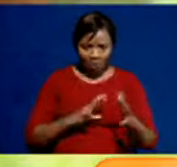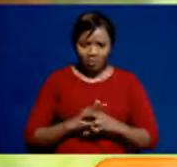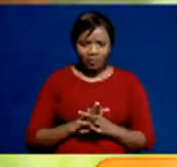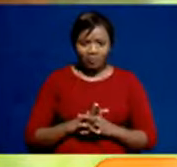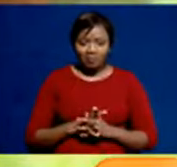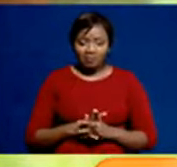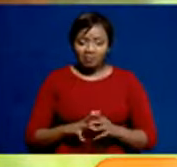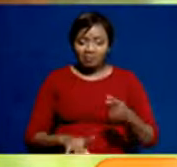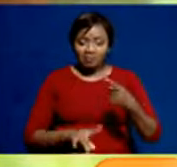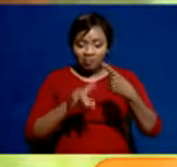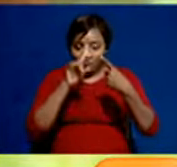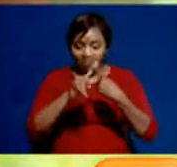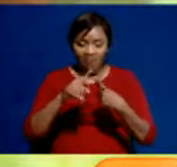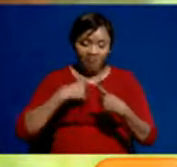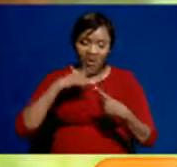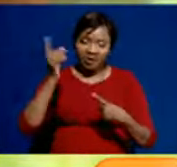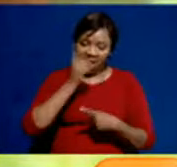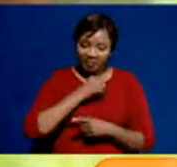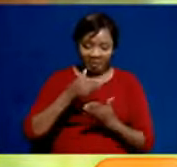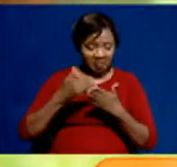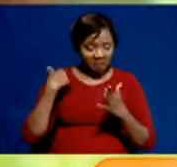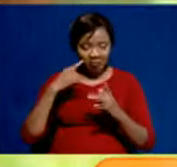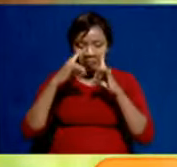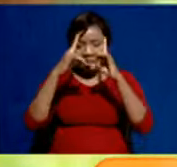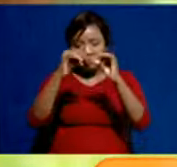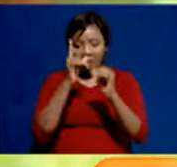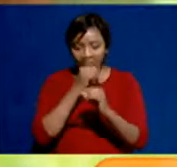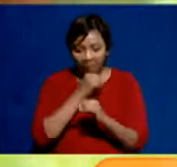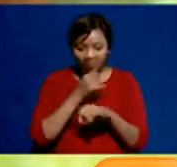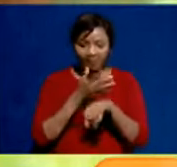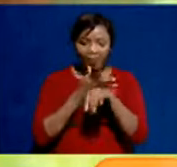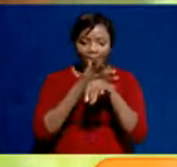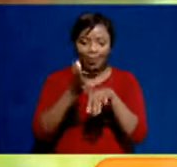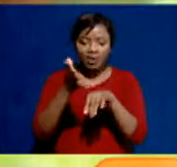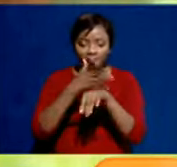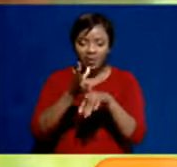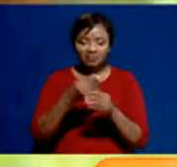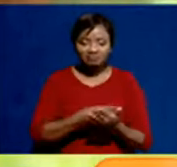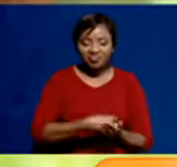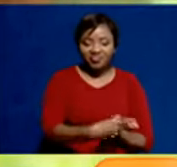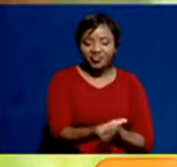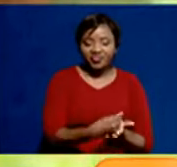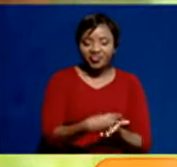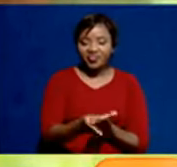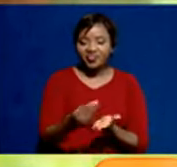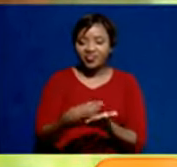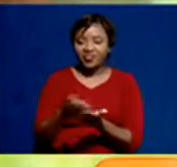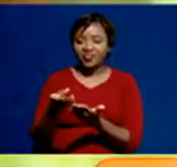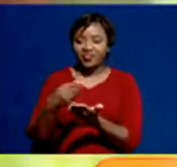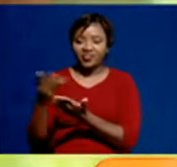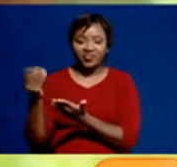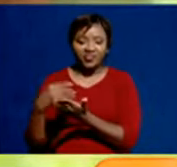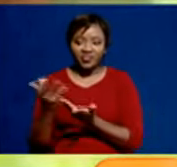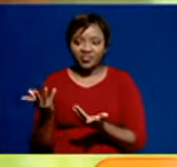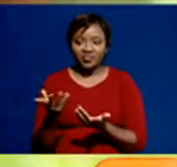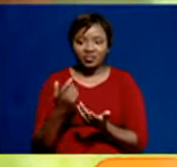wasteful spending. I said this before the elections, during the debate, and I'll